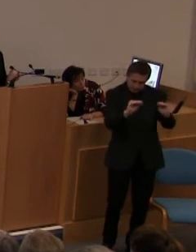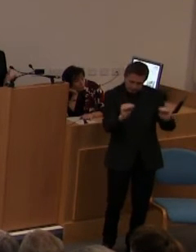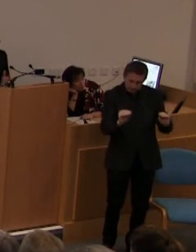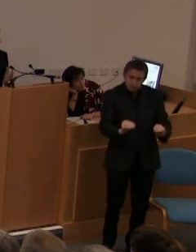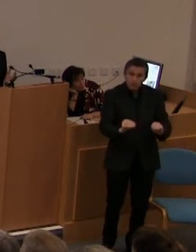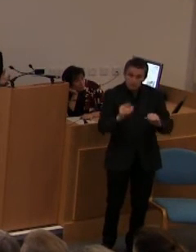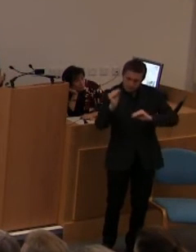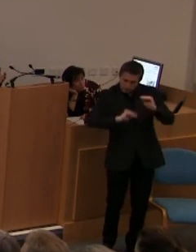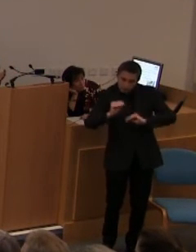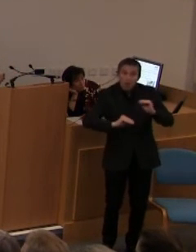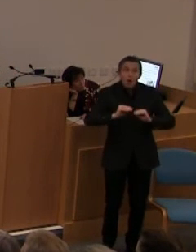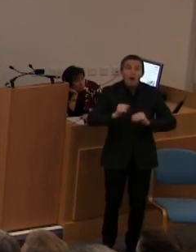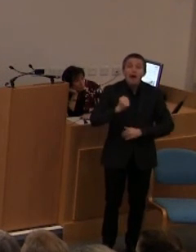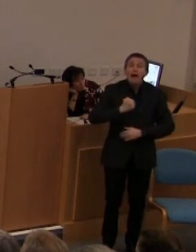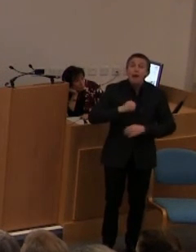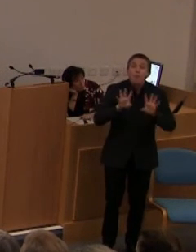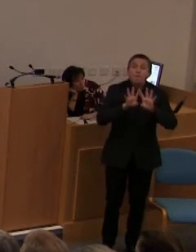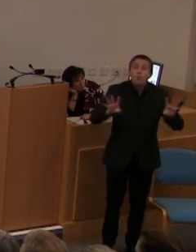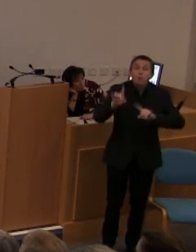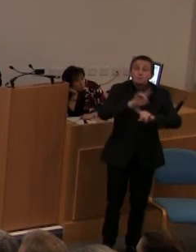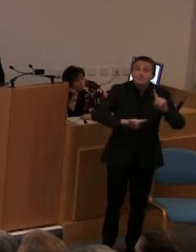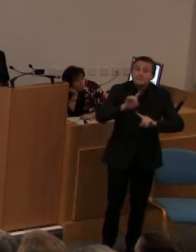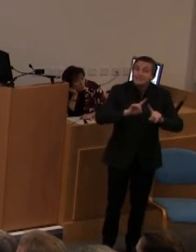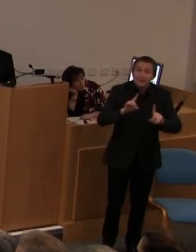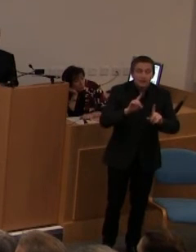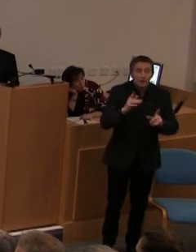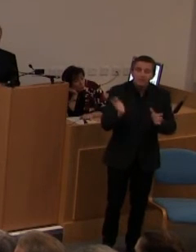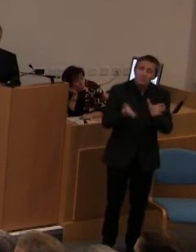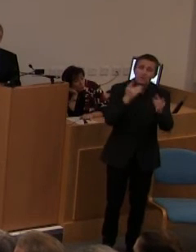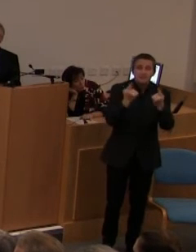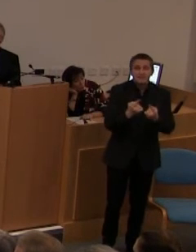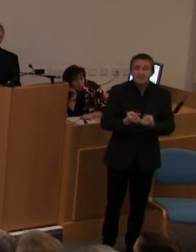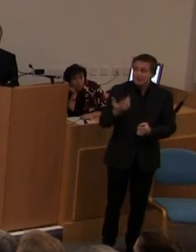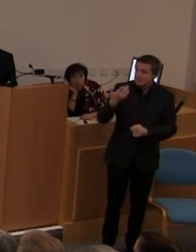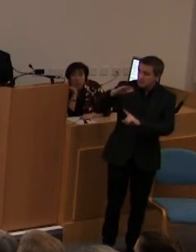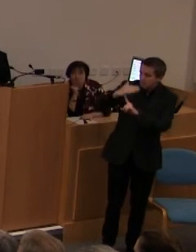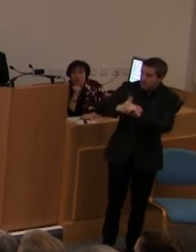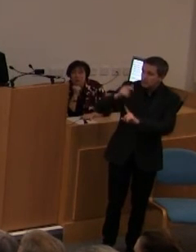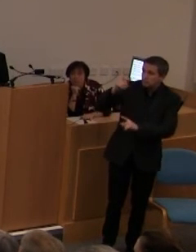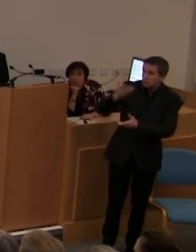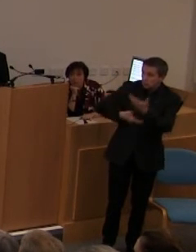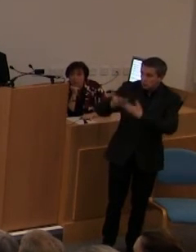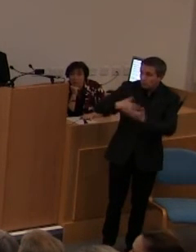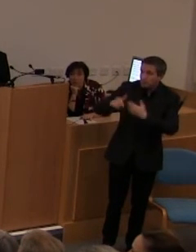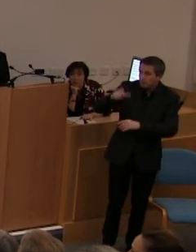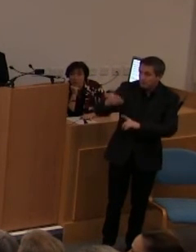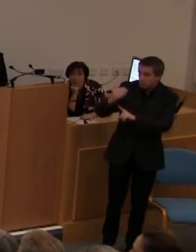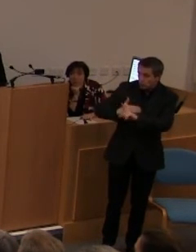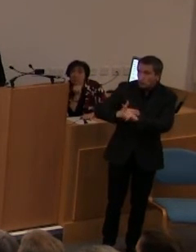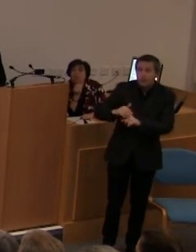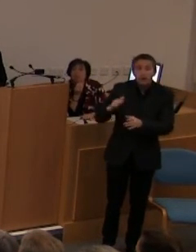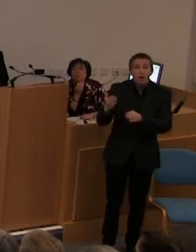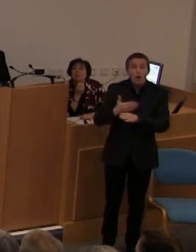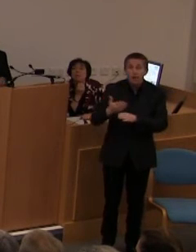We start every board meeting with a patient story. And one of the gentlemen who's in the audience, he gave us a